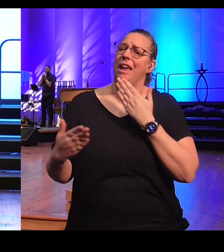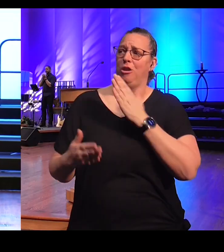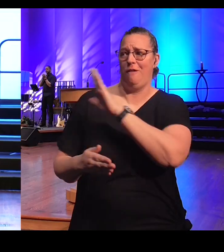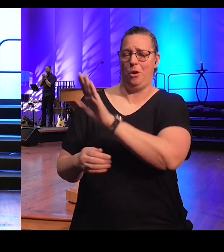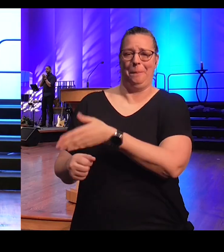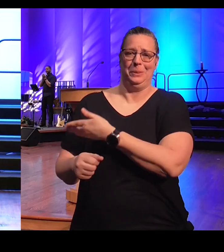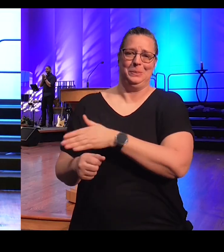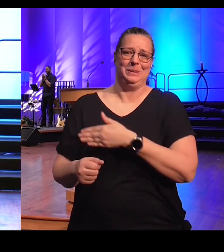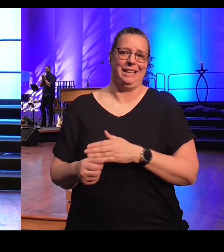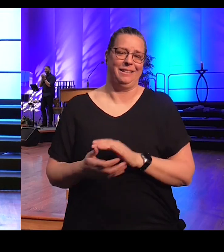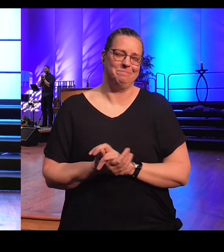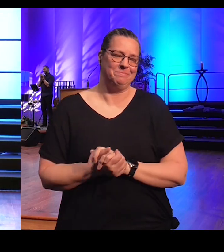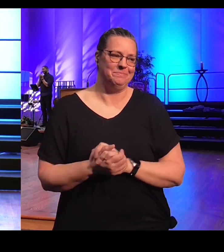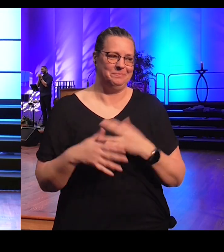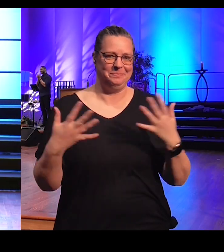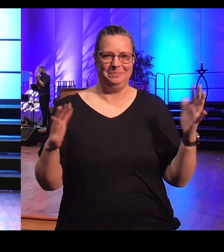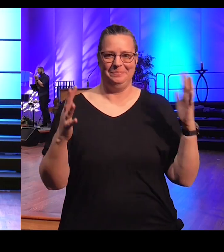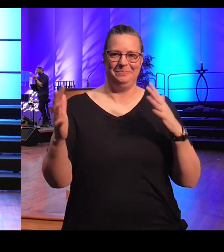music.